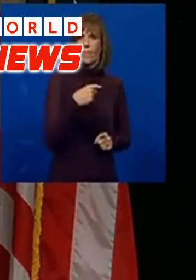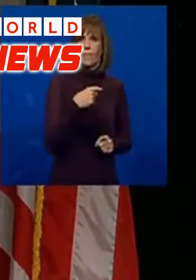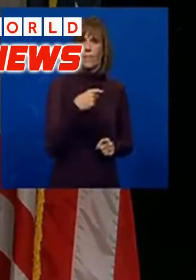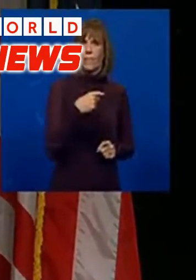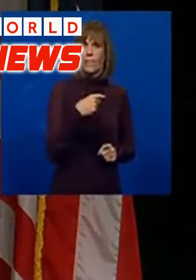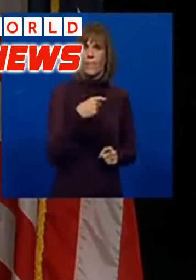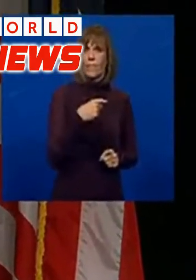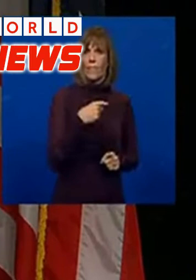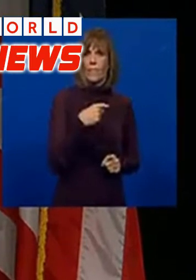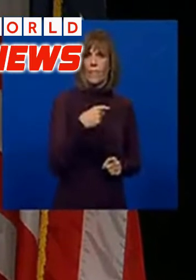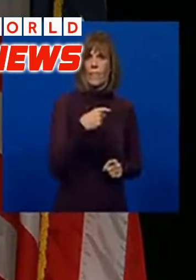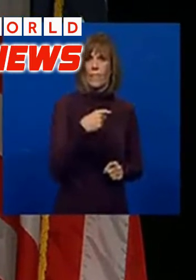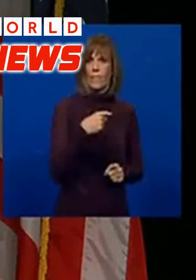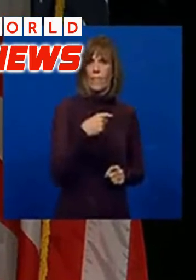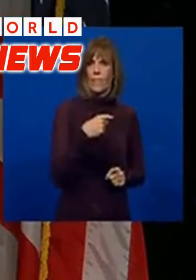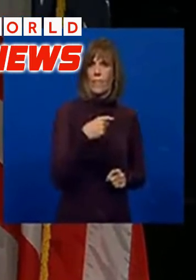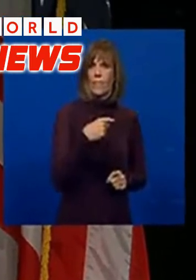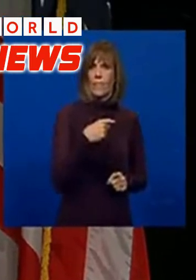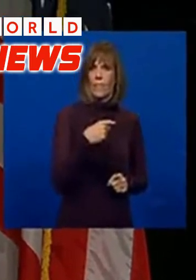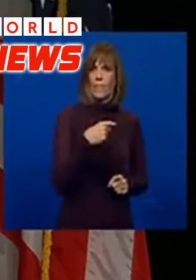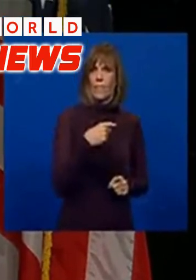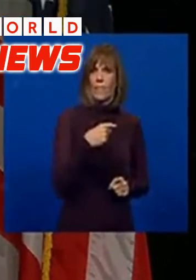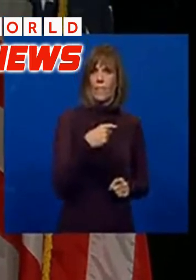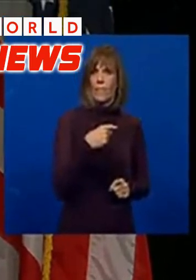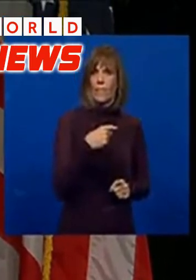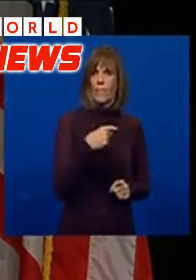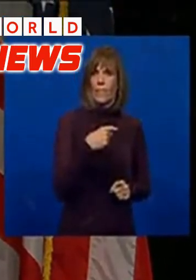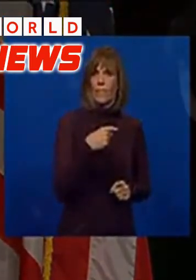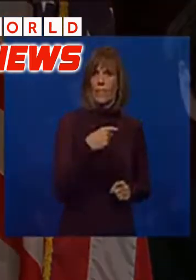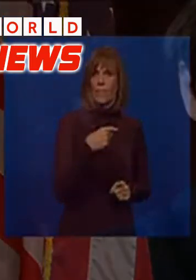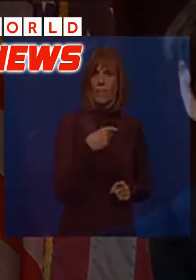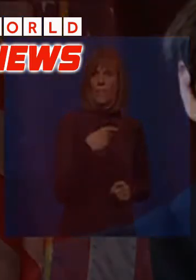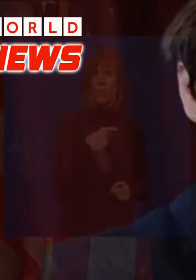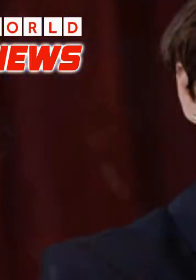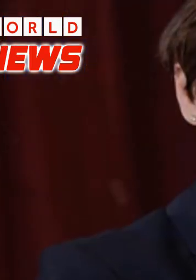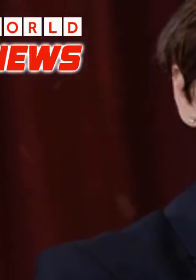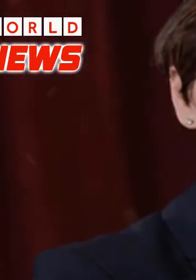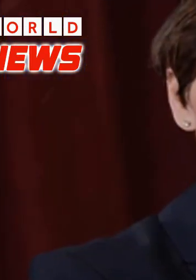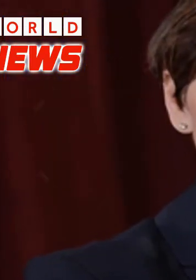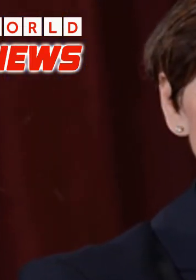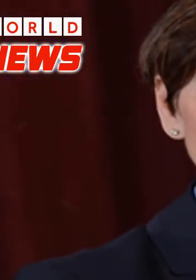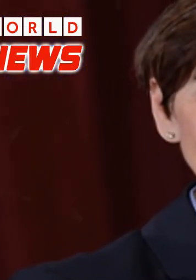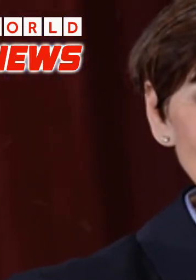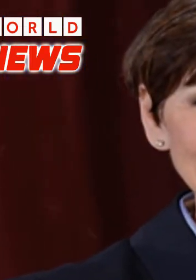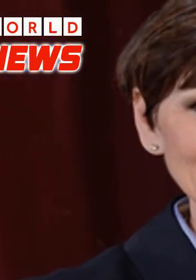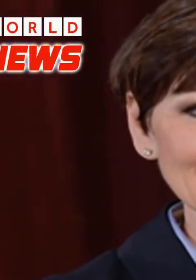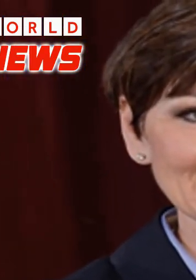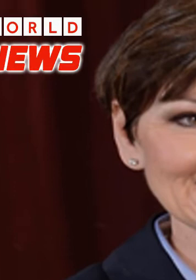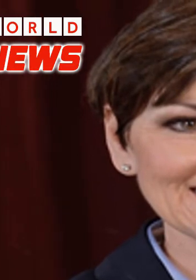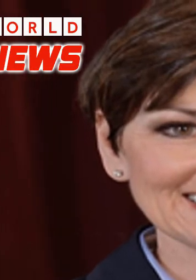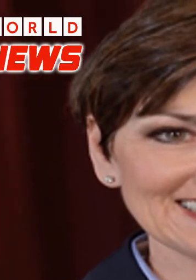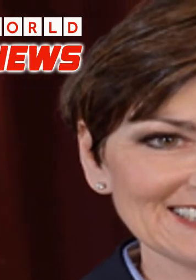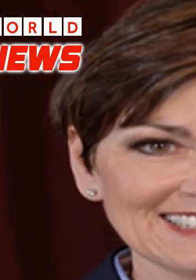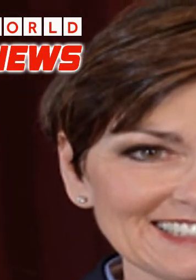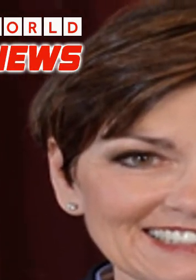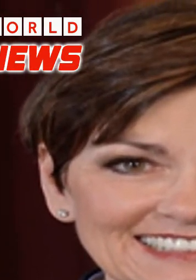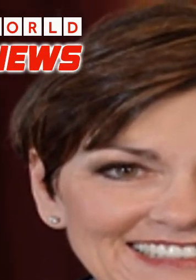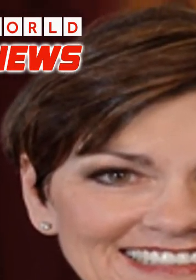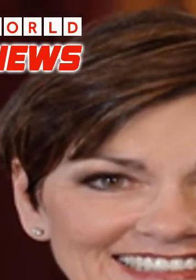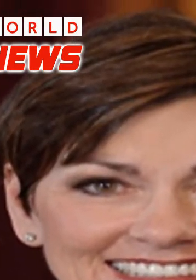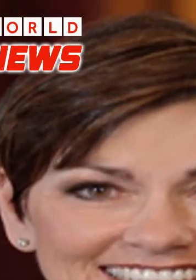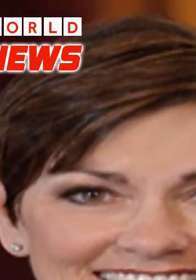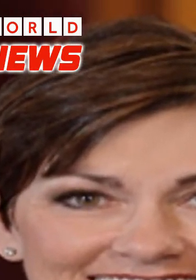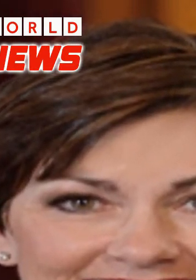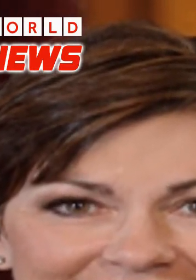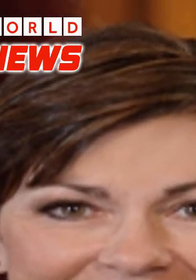and adults may resume, she said, but spectator limitations still apply and will be extended to cheerleaders, band members, and others